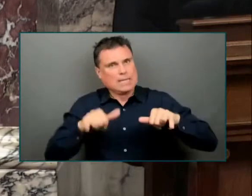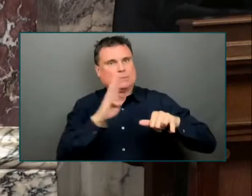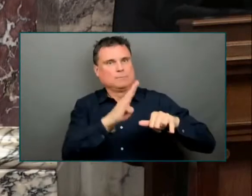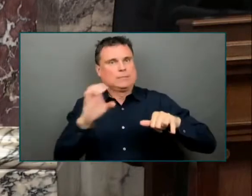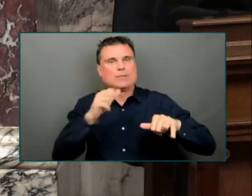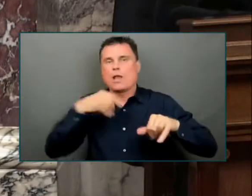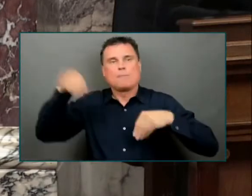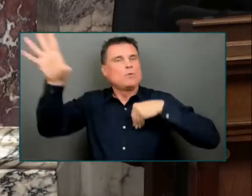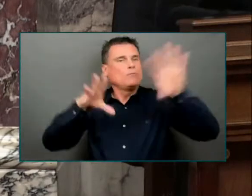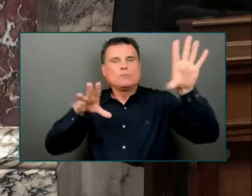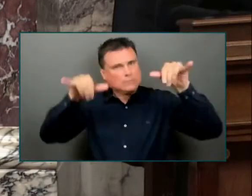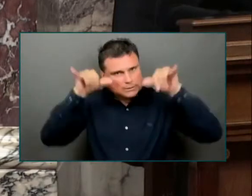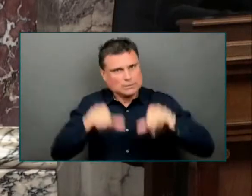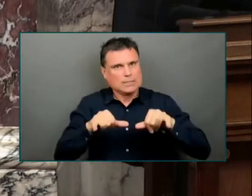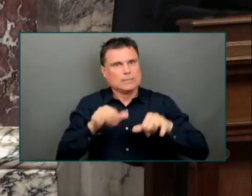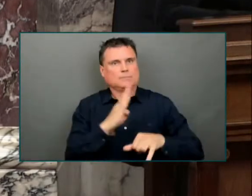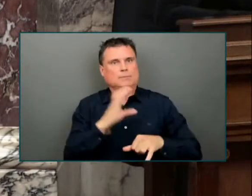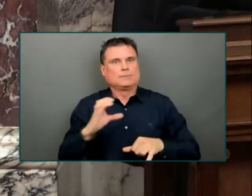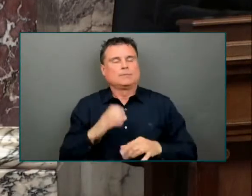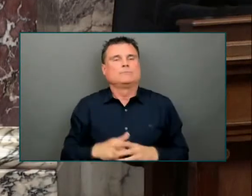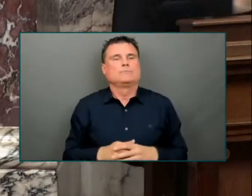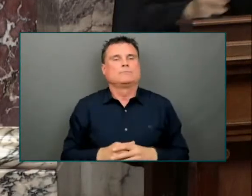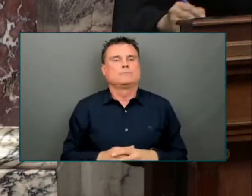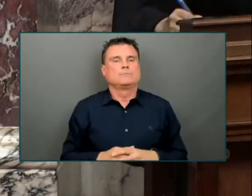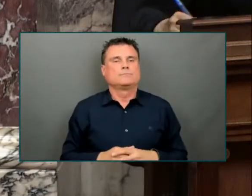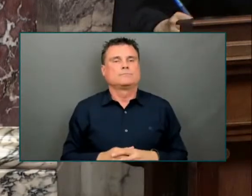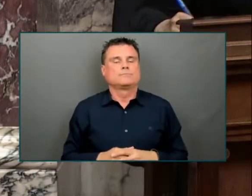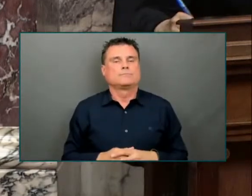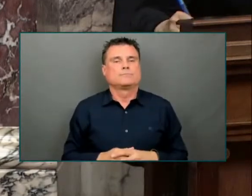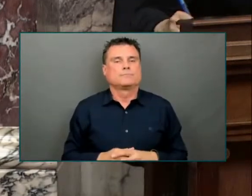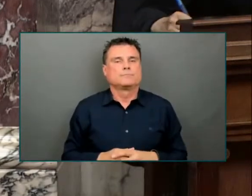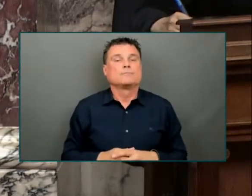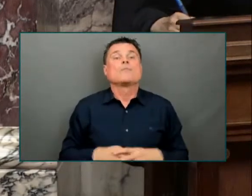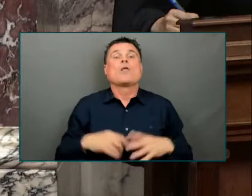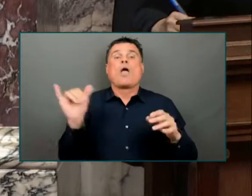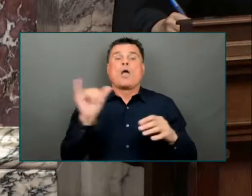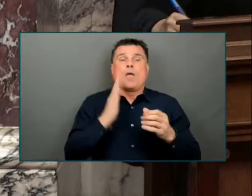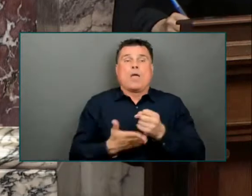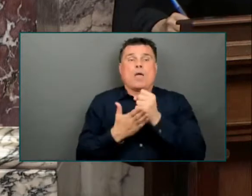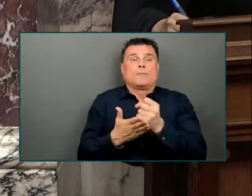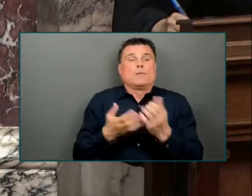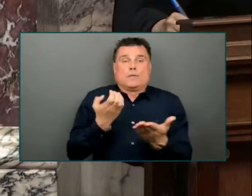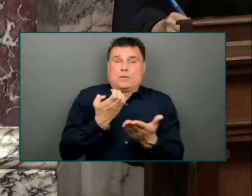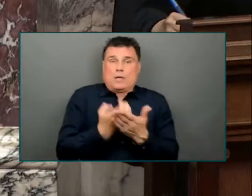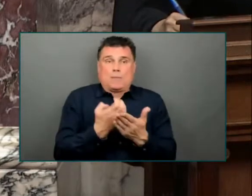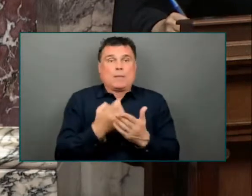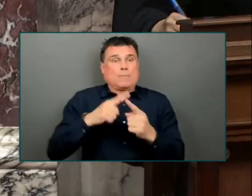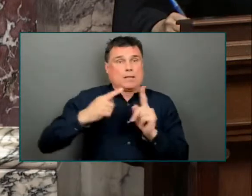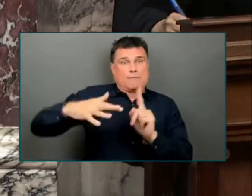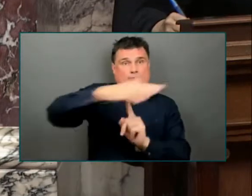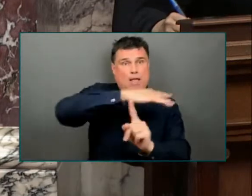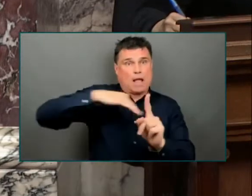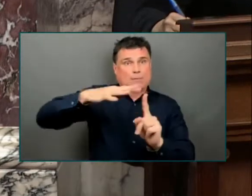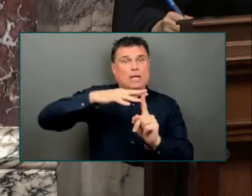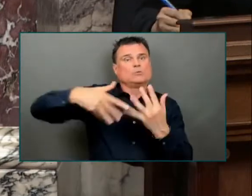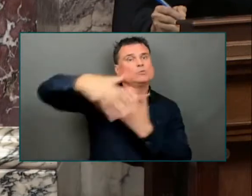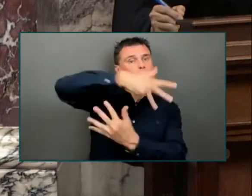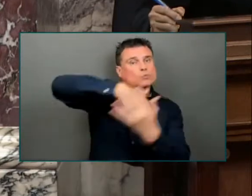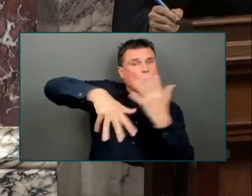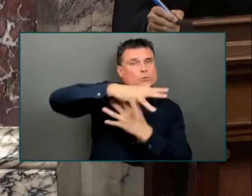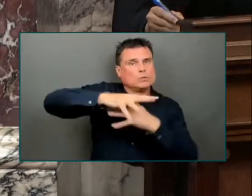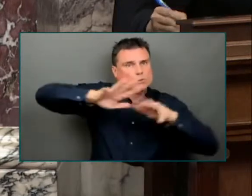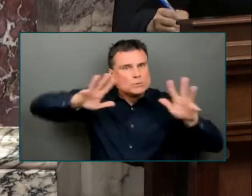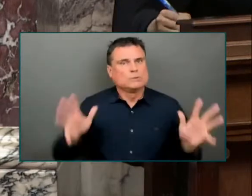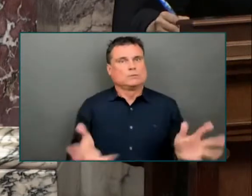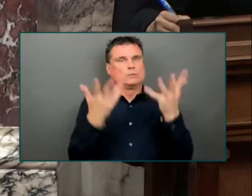And what's more, Mr. Speaker, it will also deliver economic, environmental, and social returns. Mr. Speaker, while